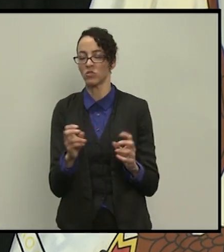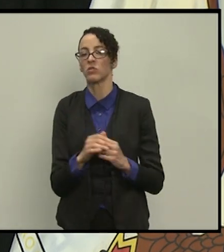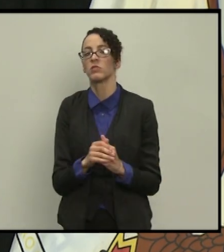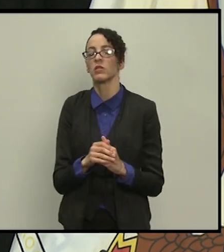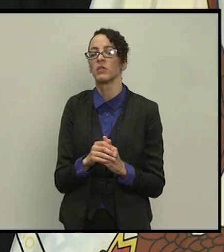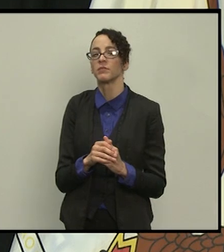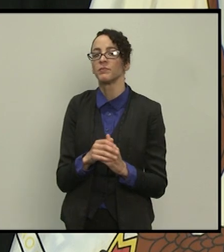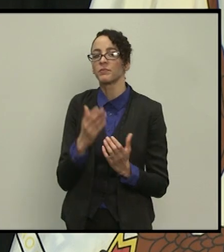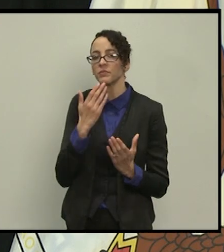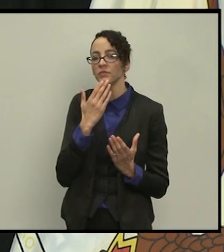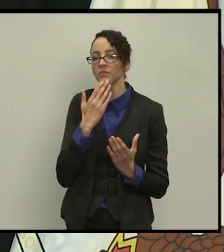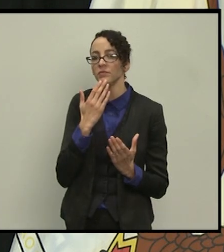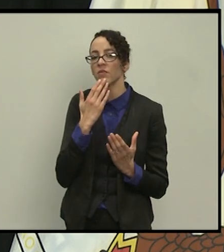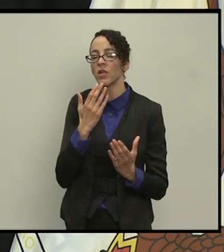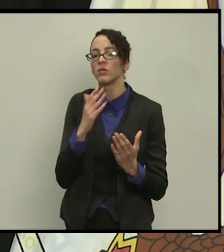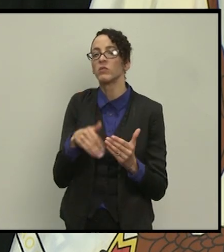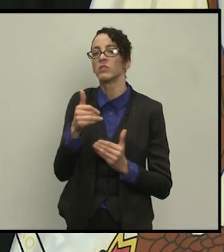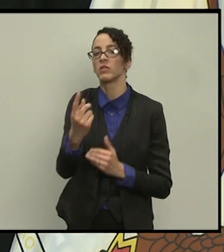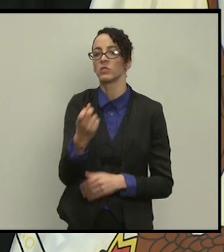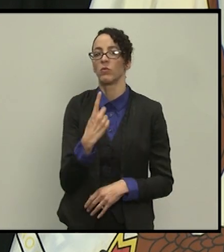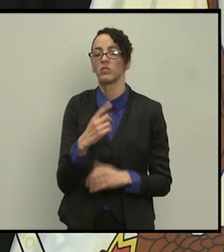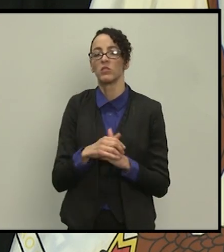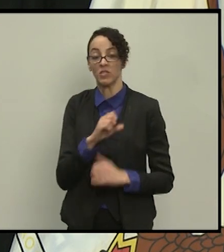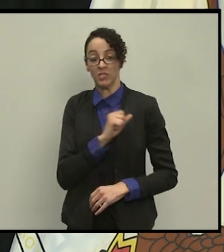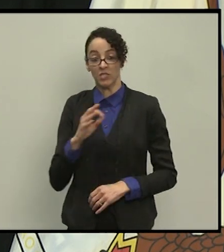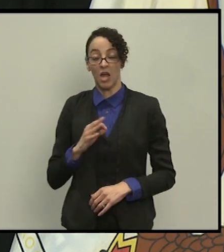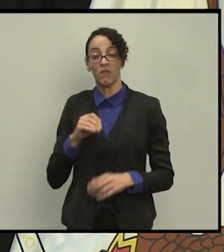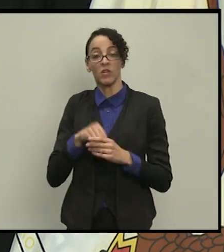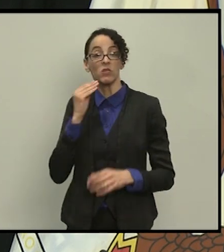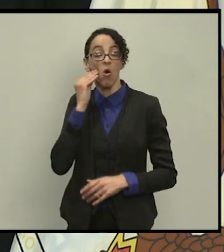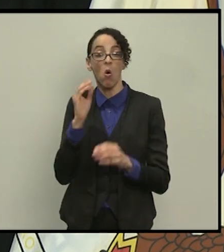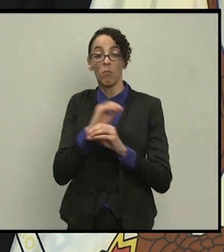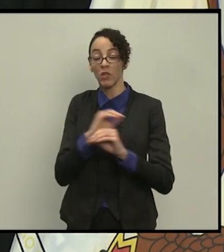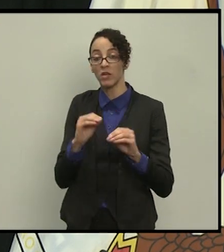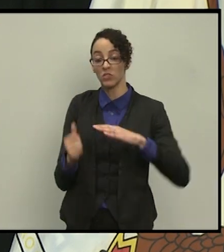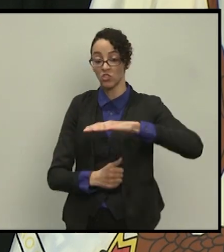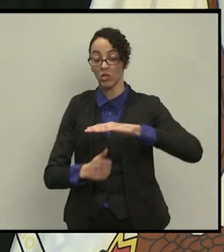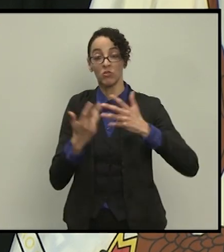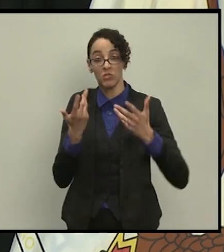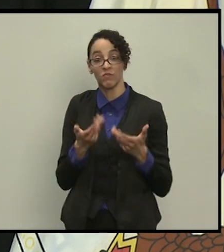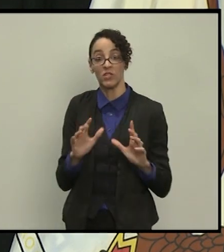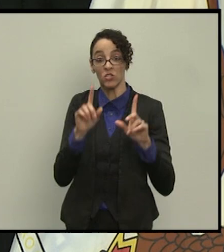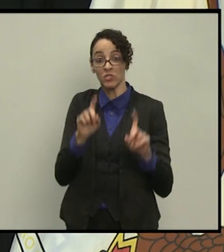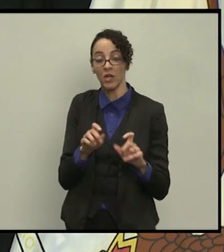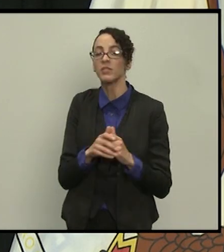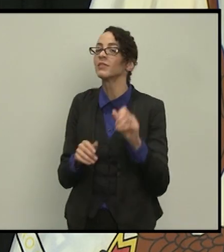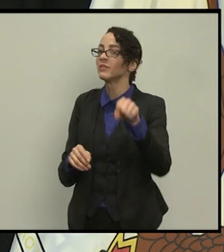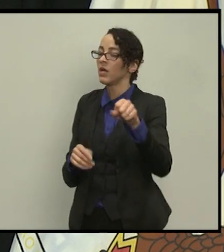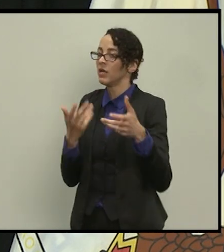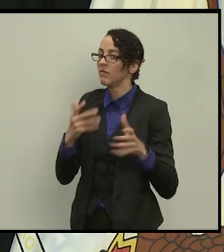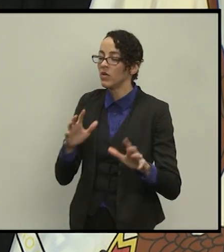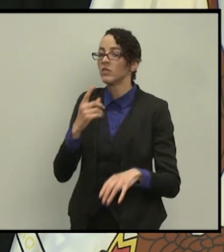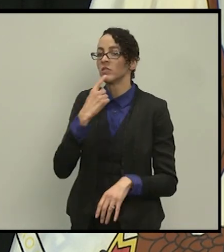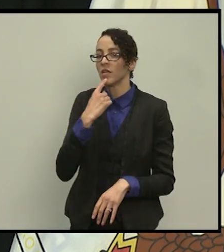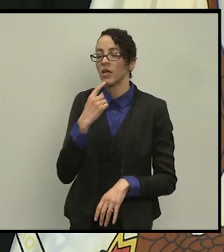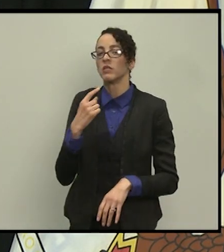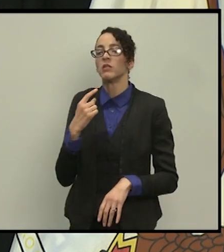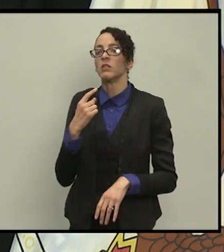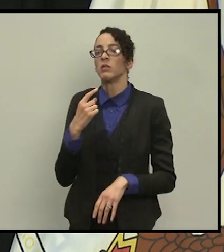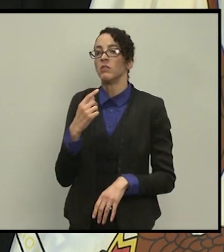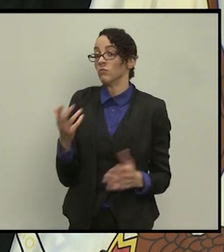at shelters and navigation centers already been tested? So yes, as I've said, we do this on